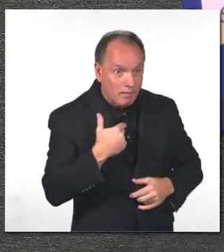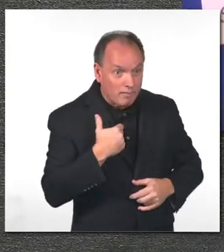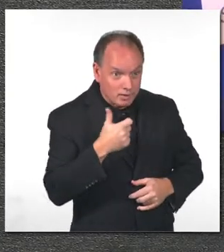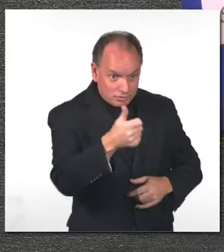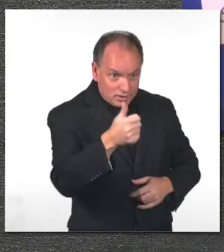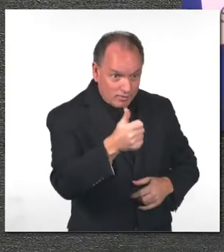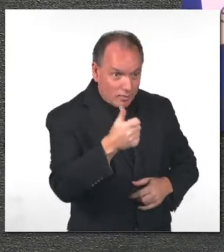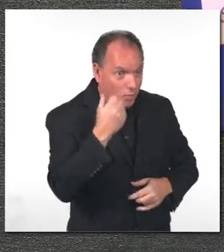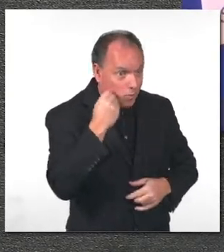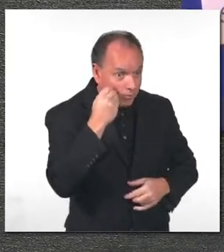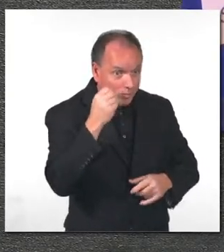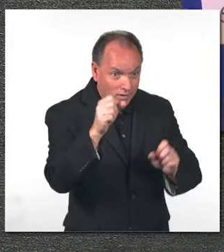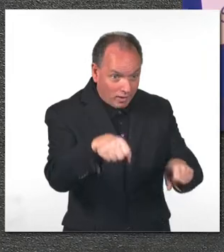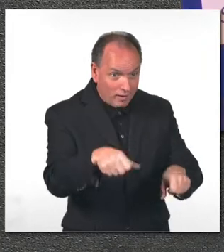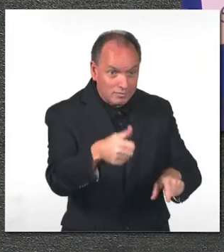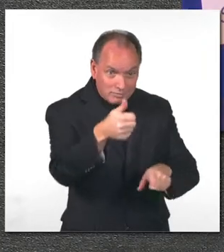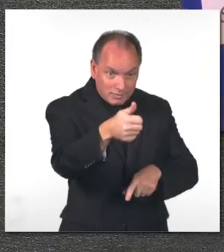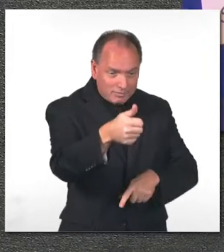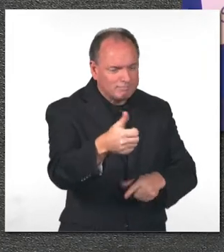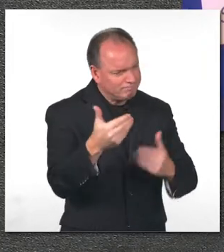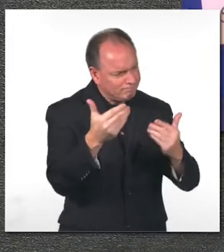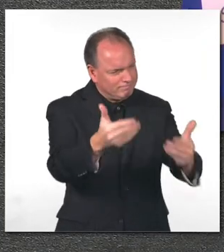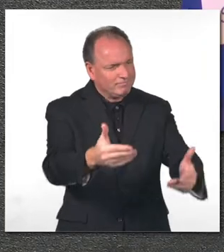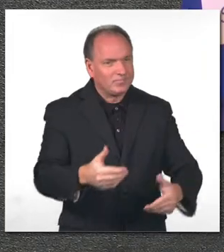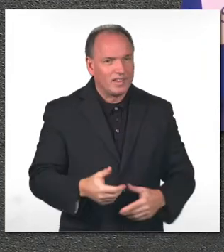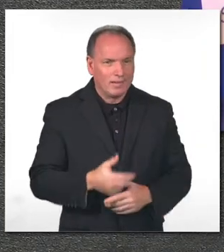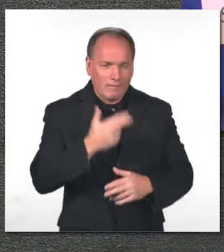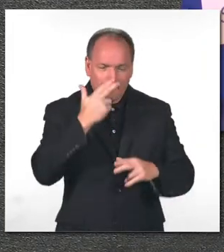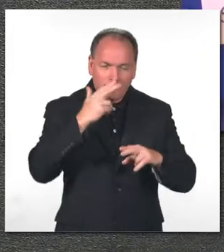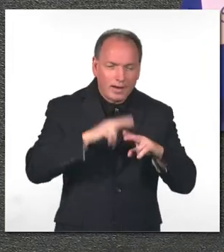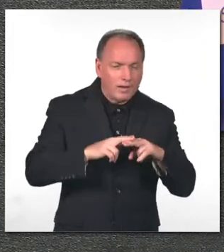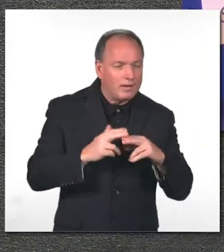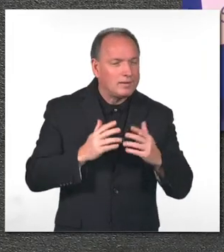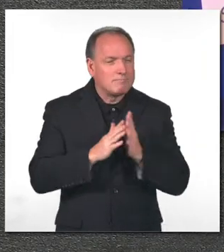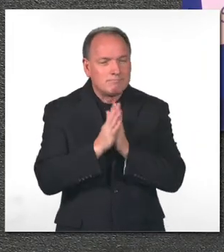can put one on too. It's fun to play make-believe.